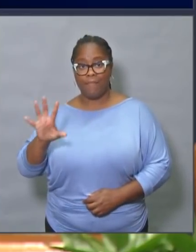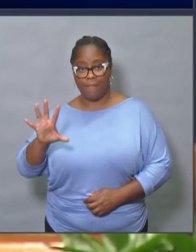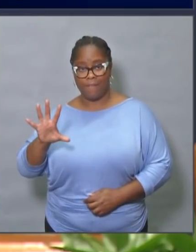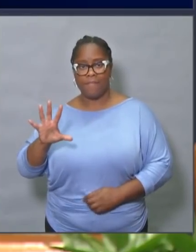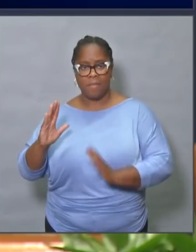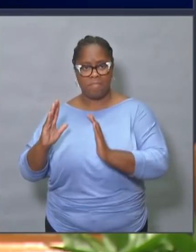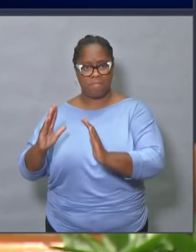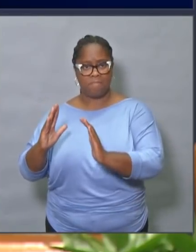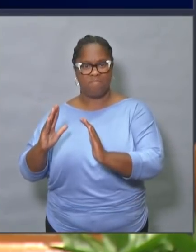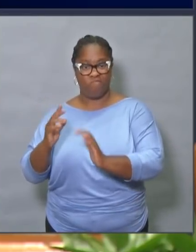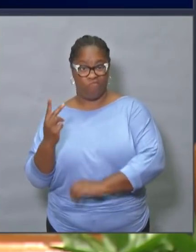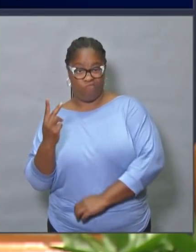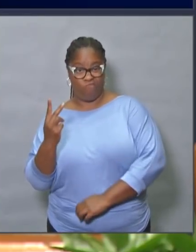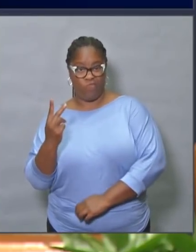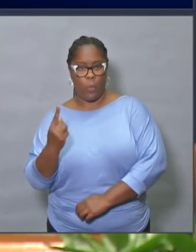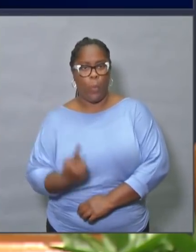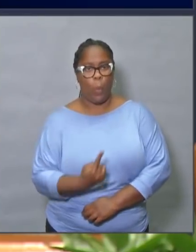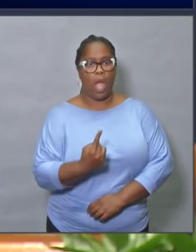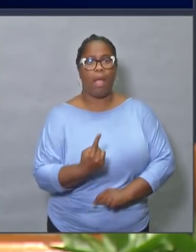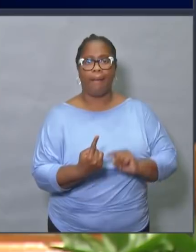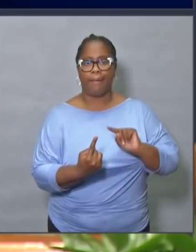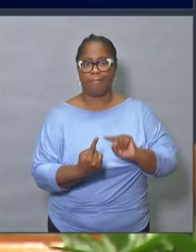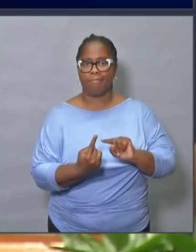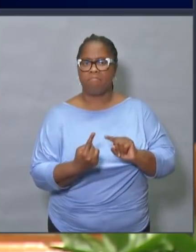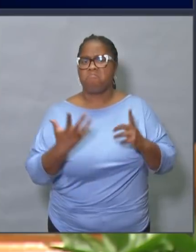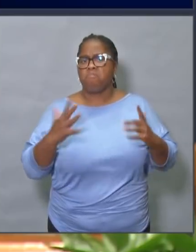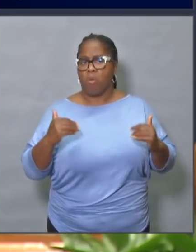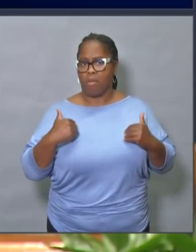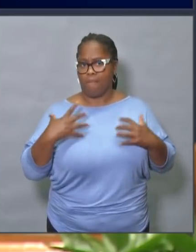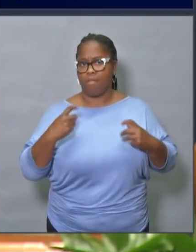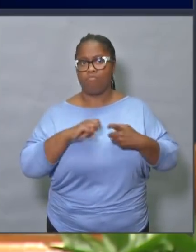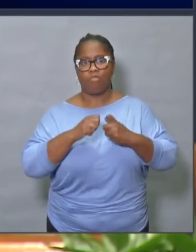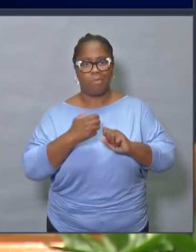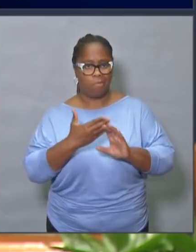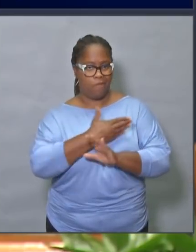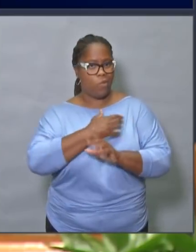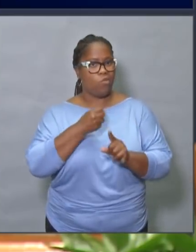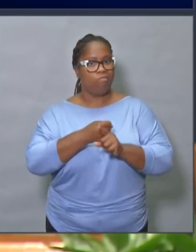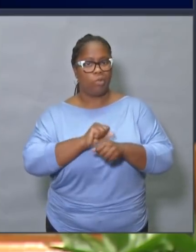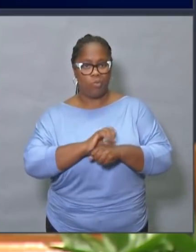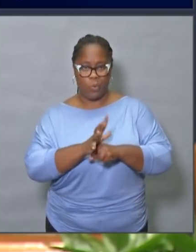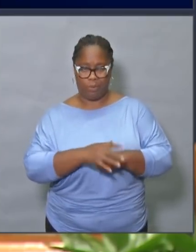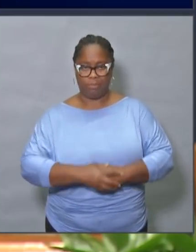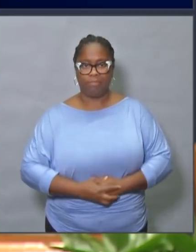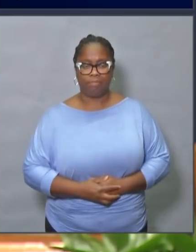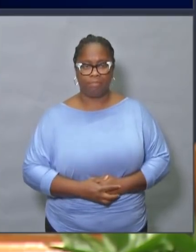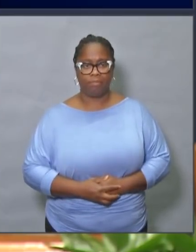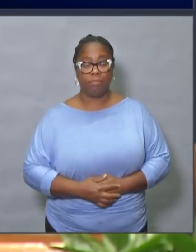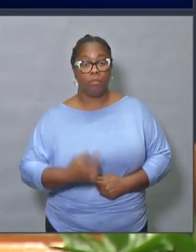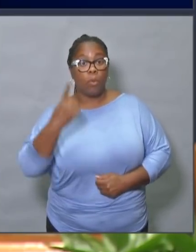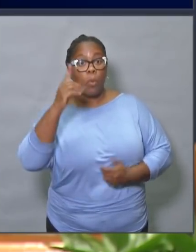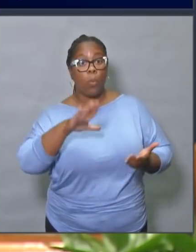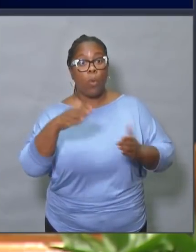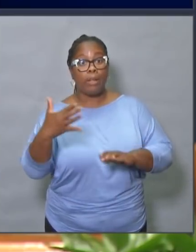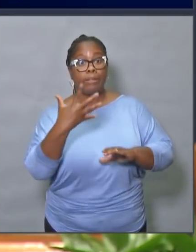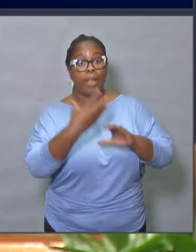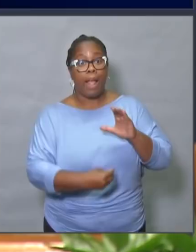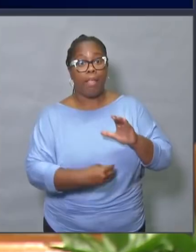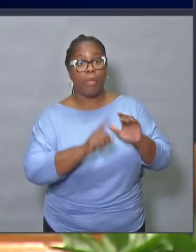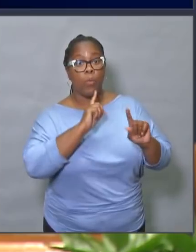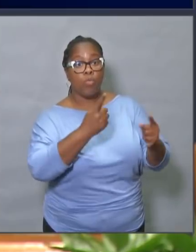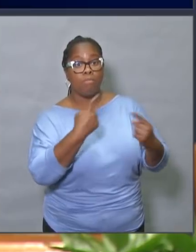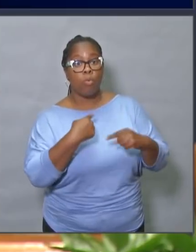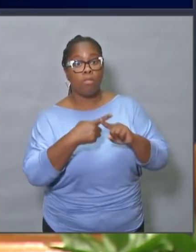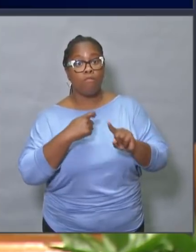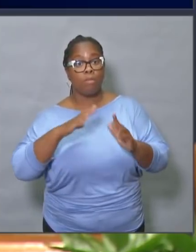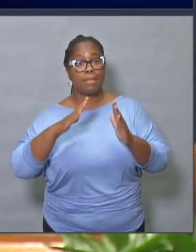65, and 1 person in this age group had underlying health conditions. And information on the 1 death that's reported by the City